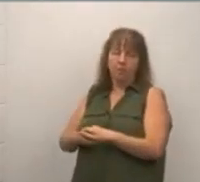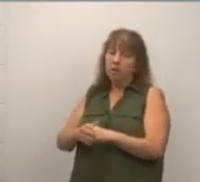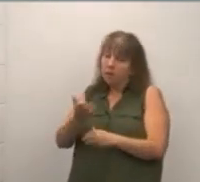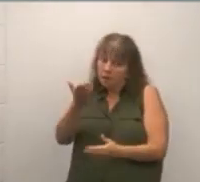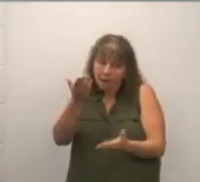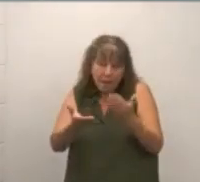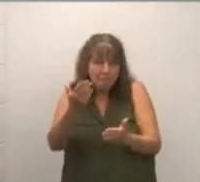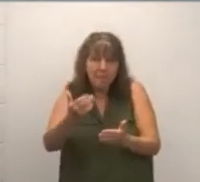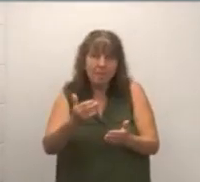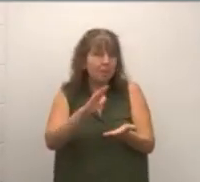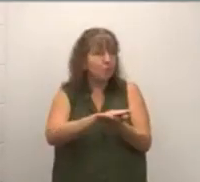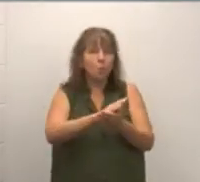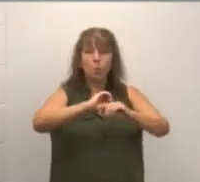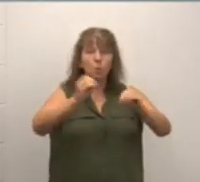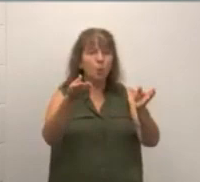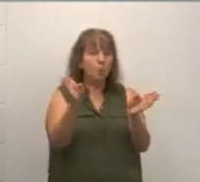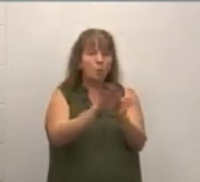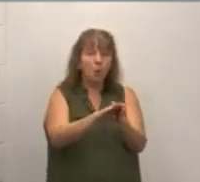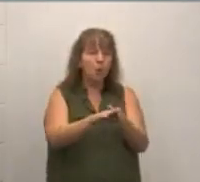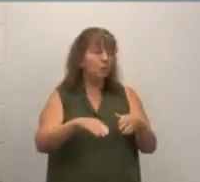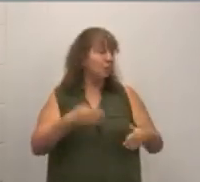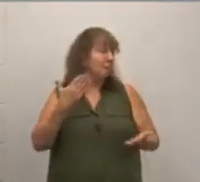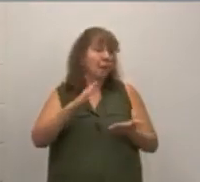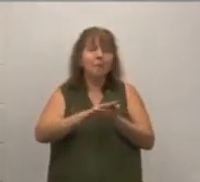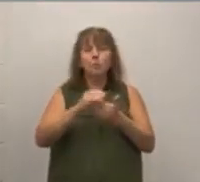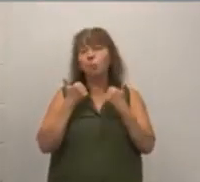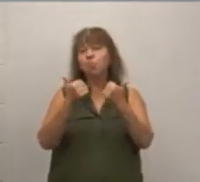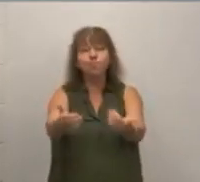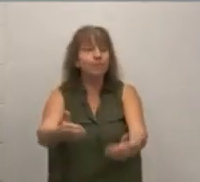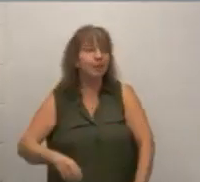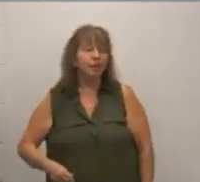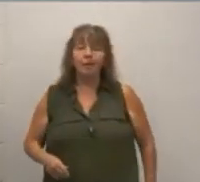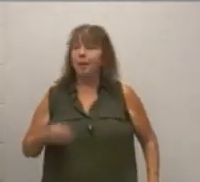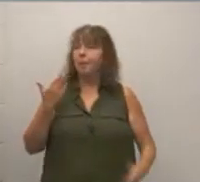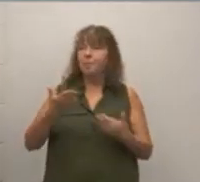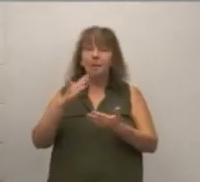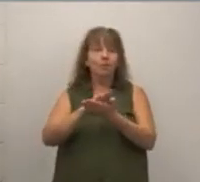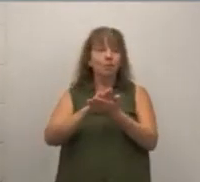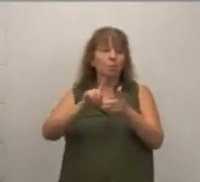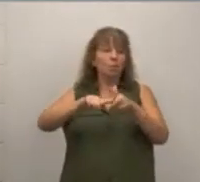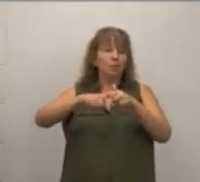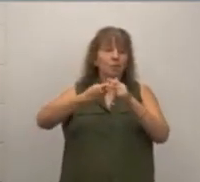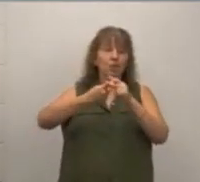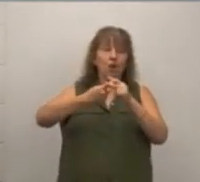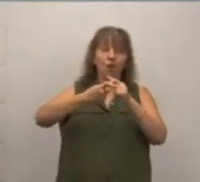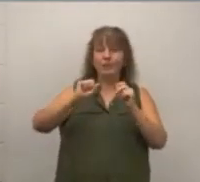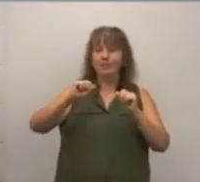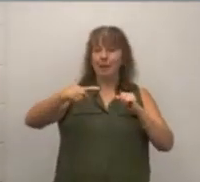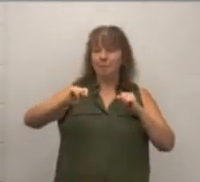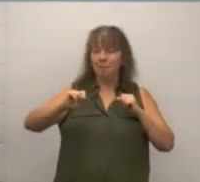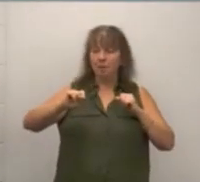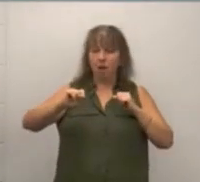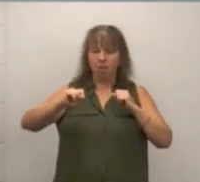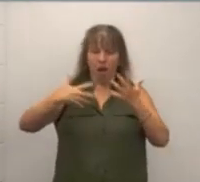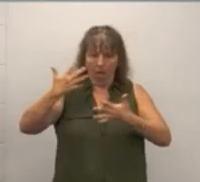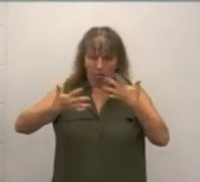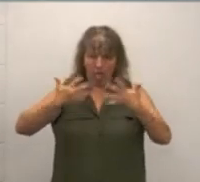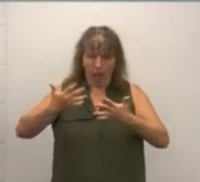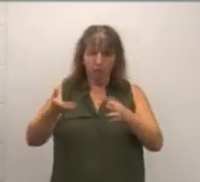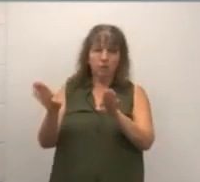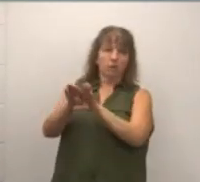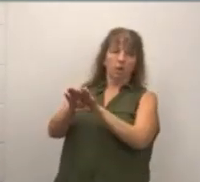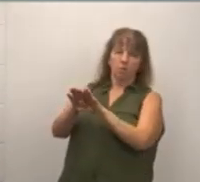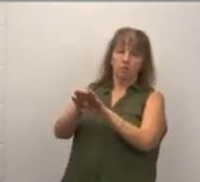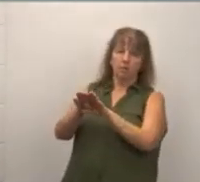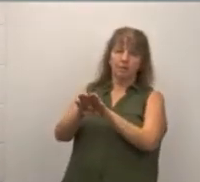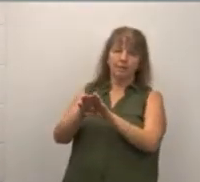We could be closing in September sometime. Our thinking around this is that our students have built a relationship with the